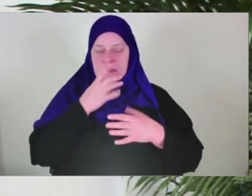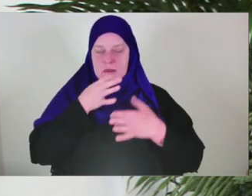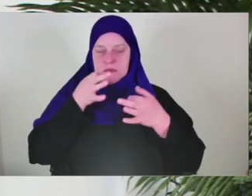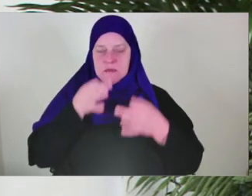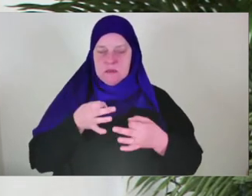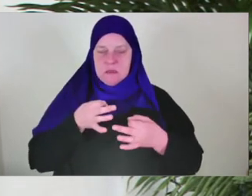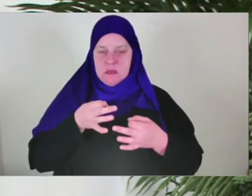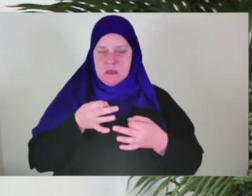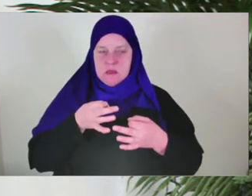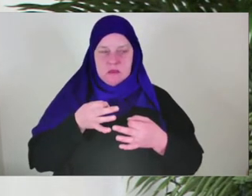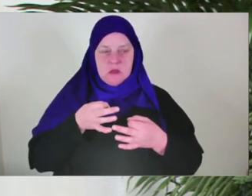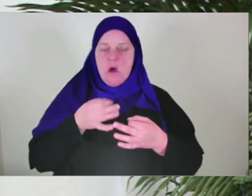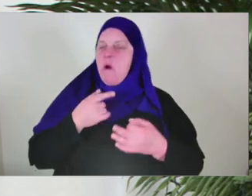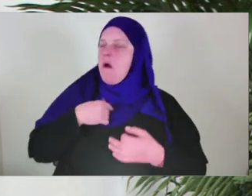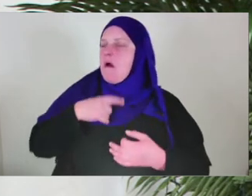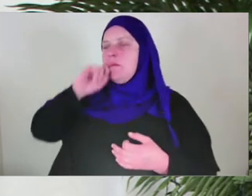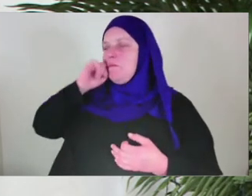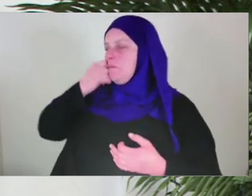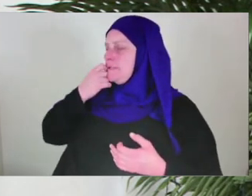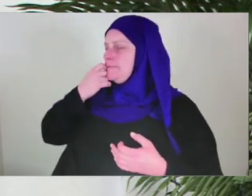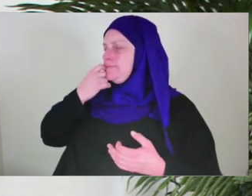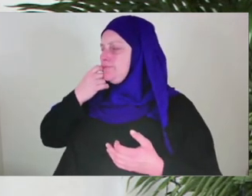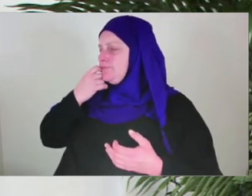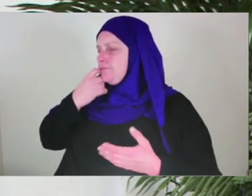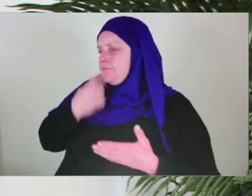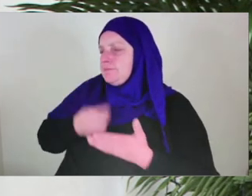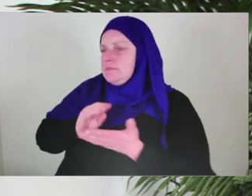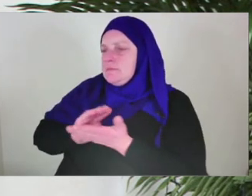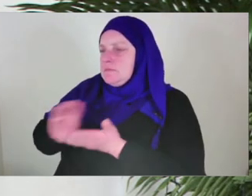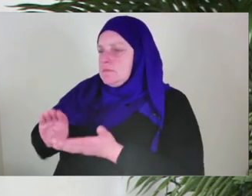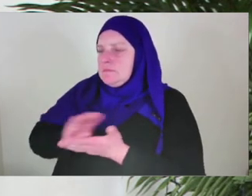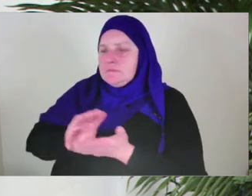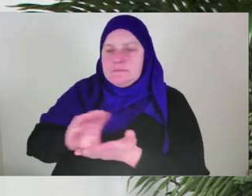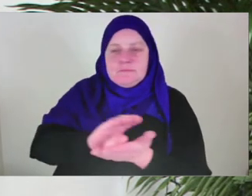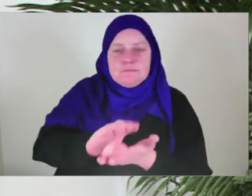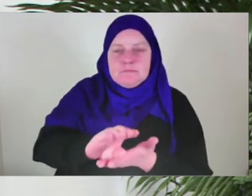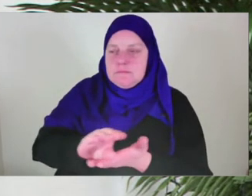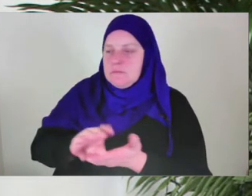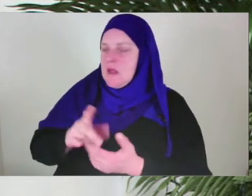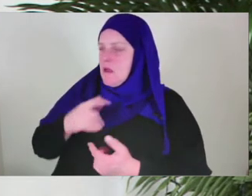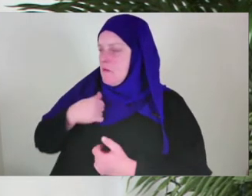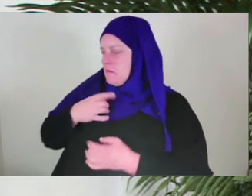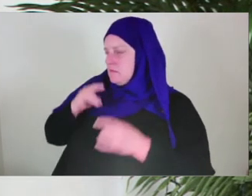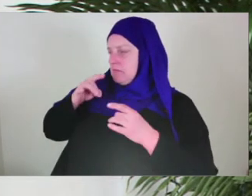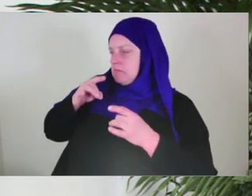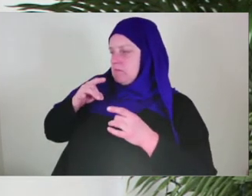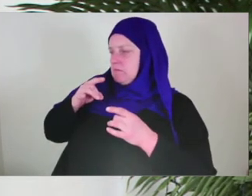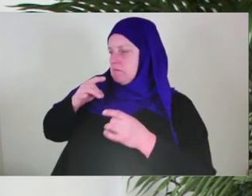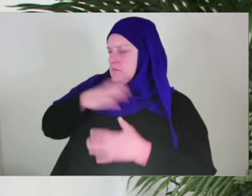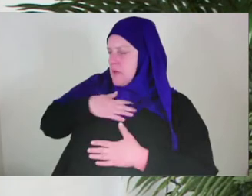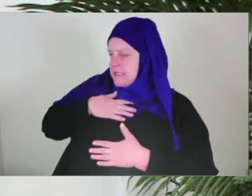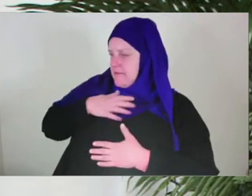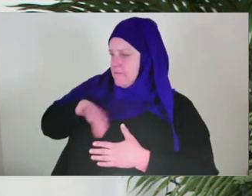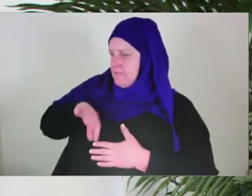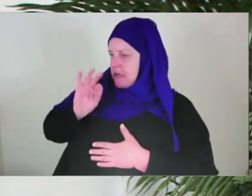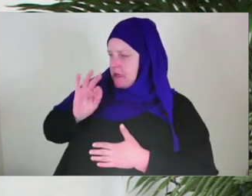or pay in this manner, even though the intention is that it is going for khums. Is that a clear